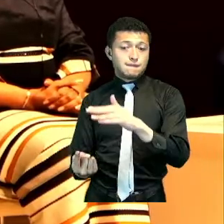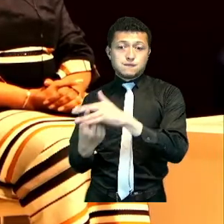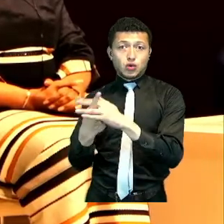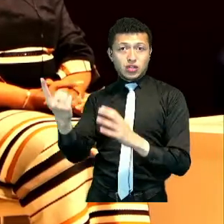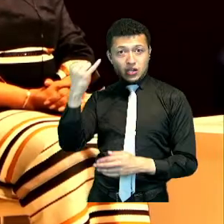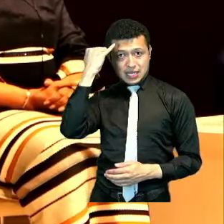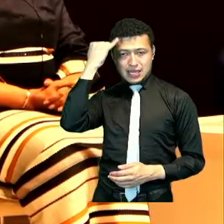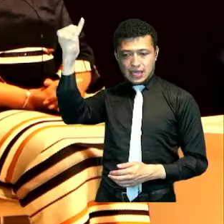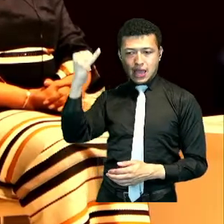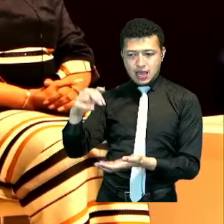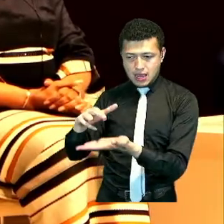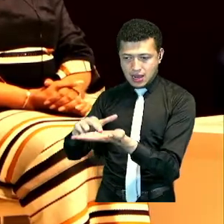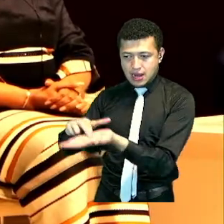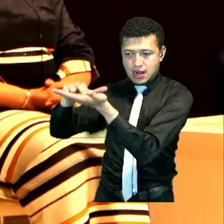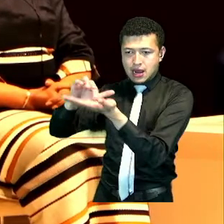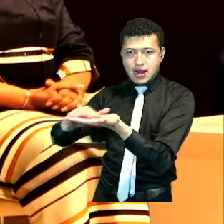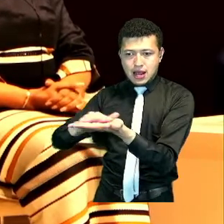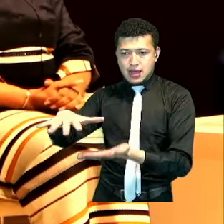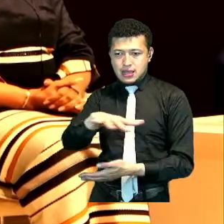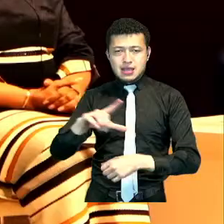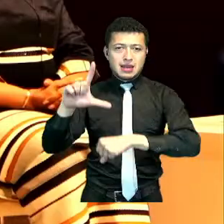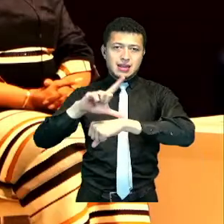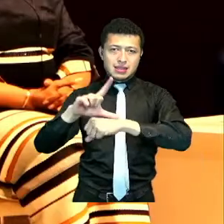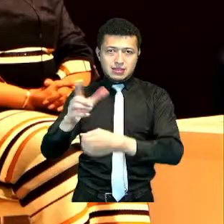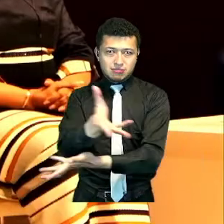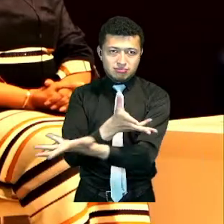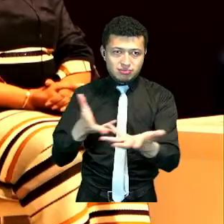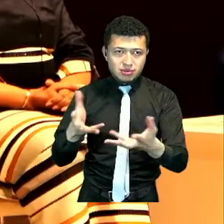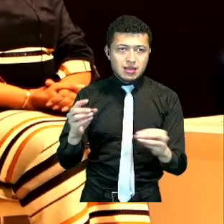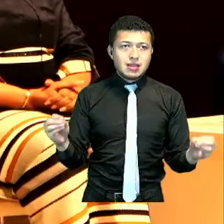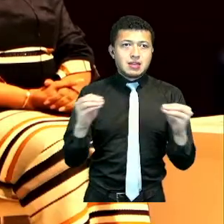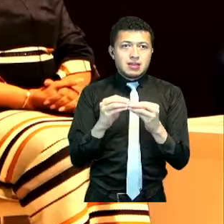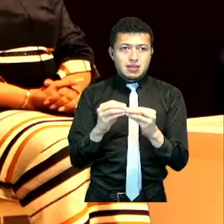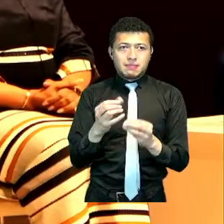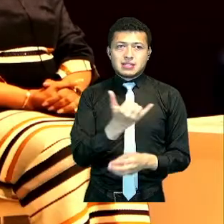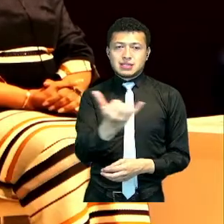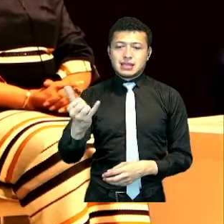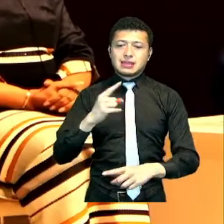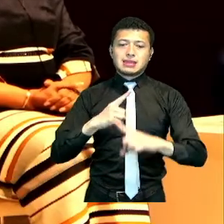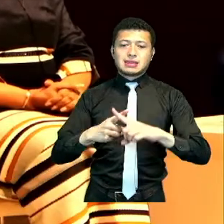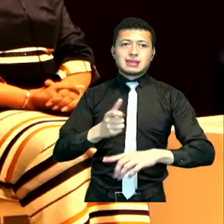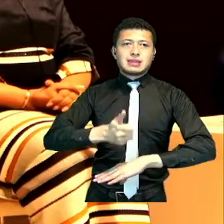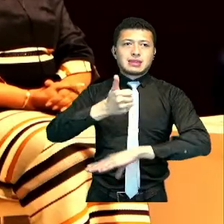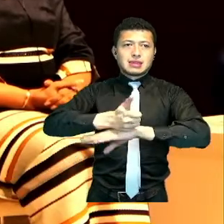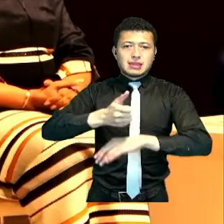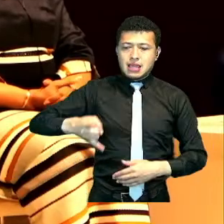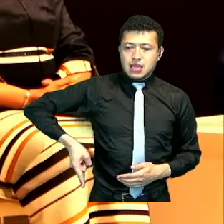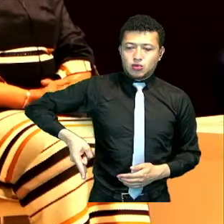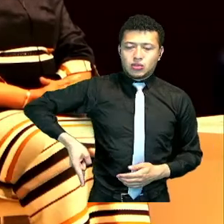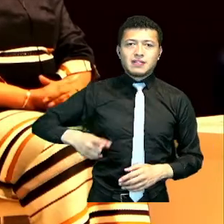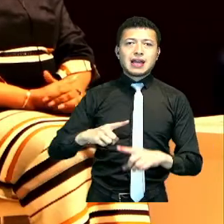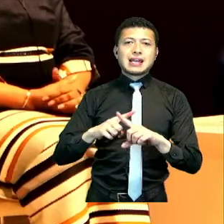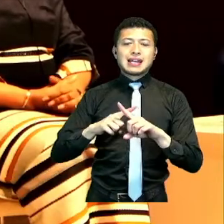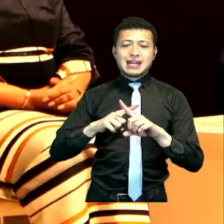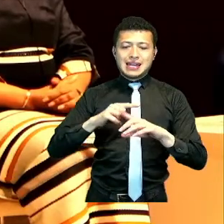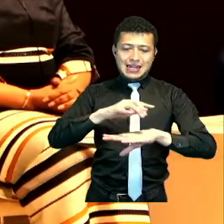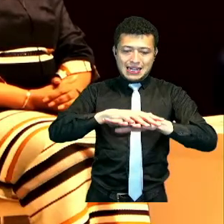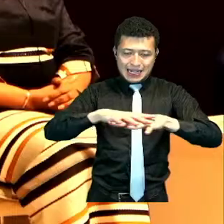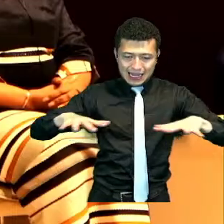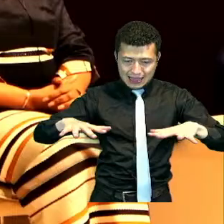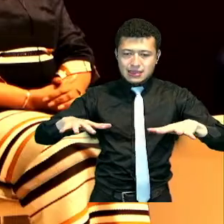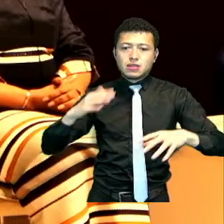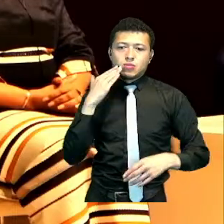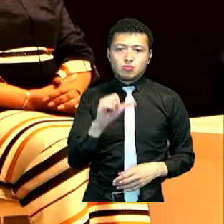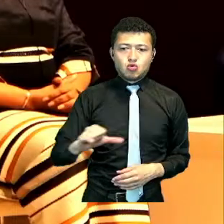leader of the Initiative for Reconciliation in Liberia and co-founder and former executive director of the African Network of